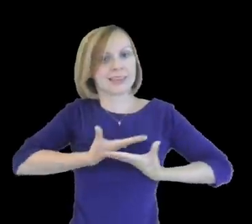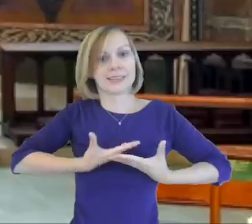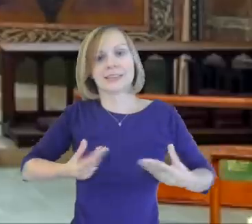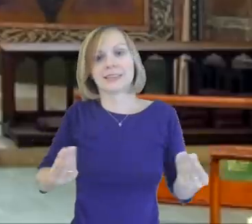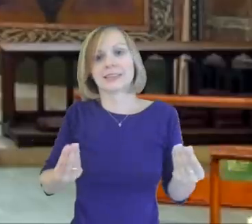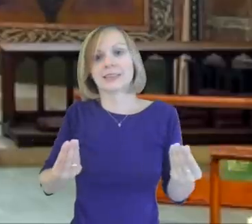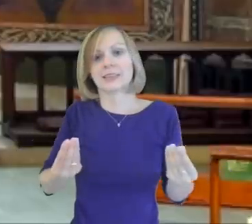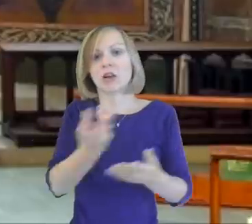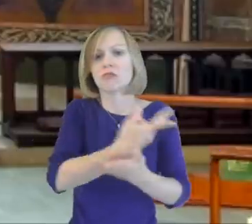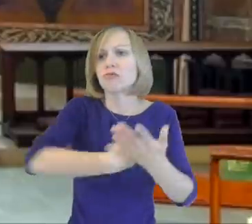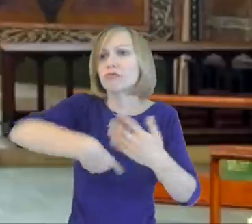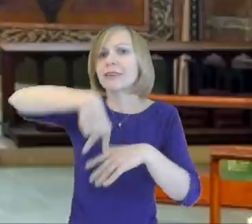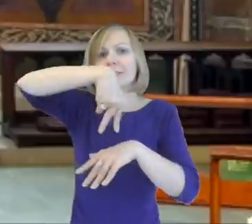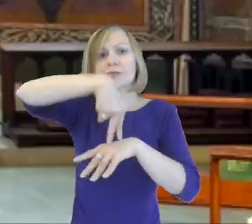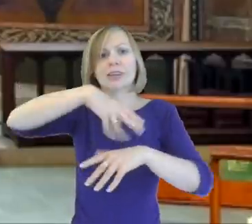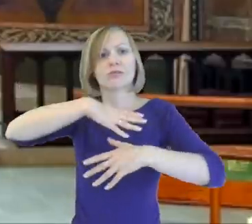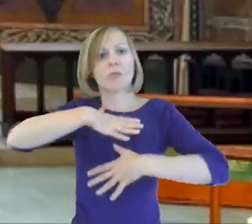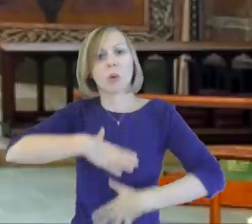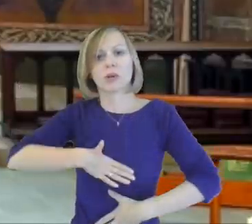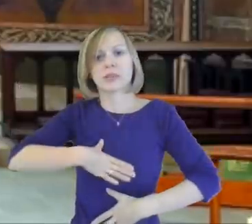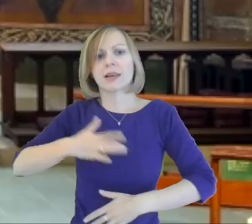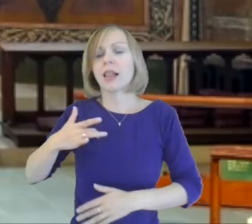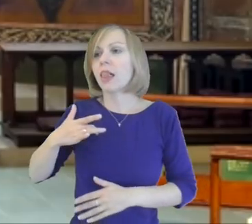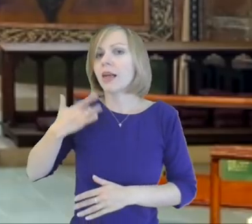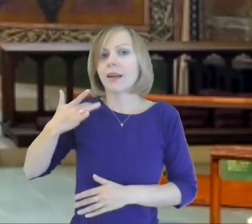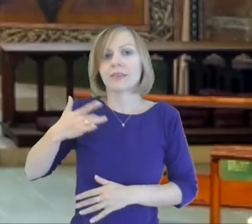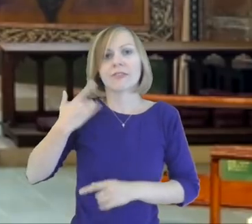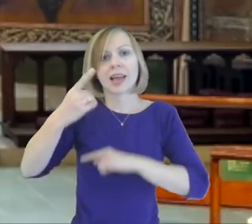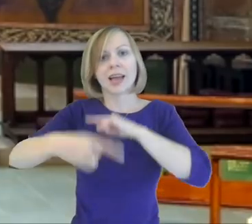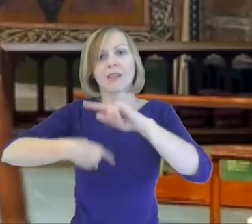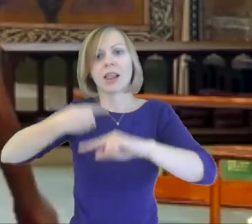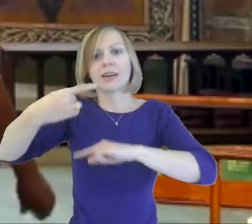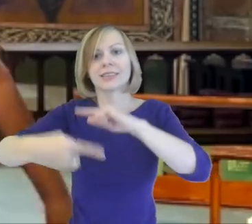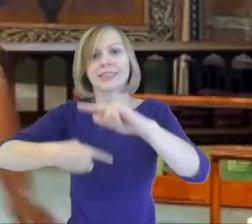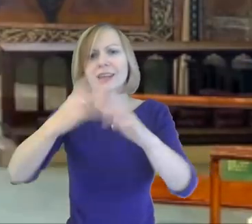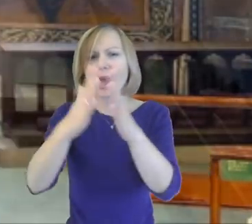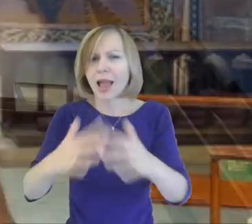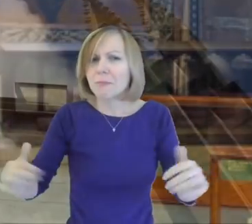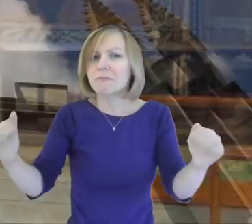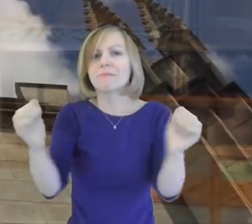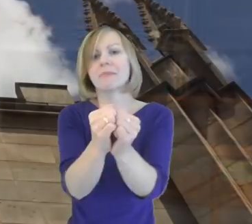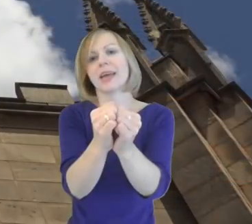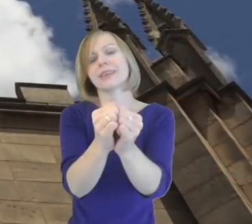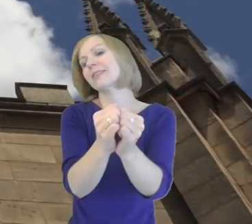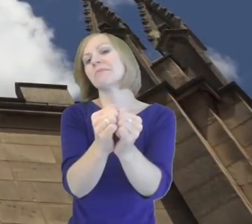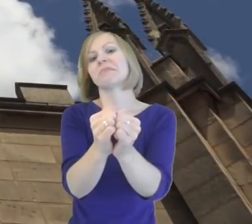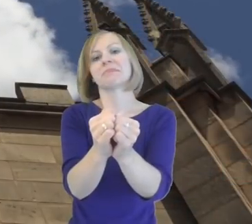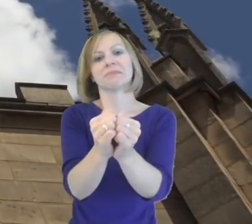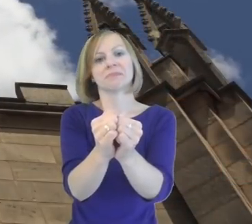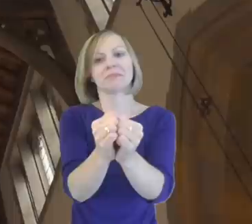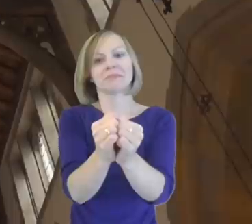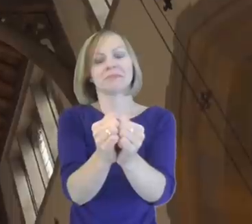The forgiveness of sins. Resurrection of the body and the life everlasting. Amen.